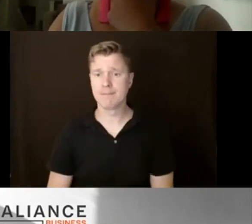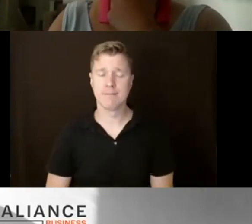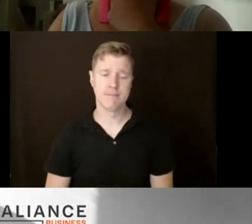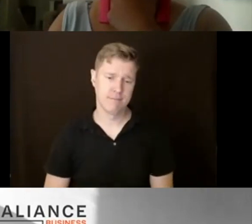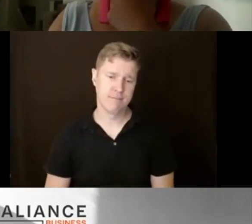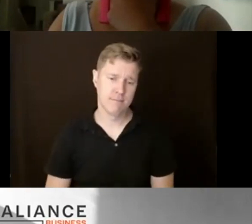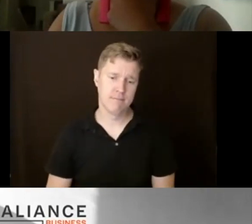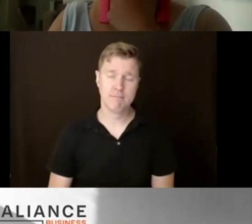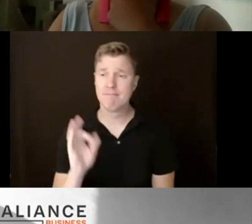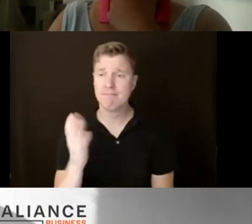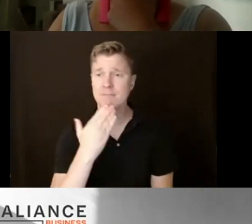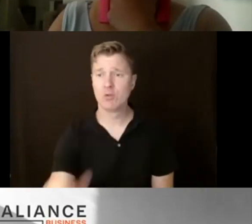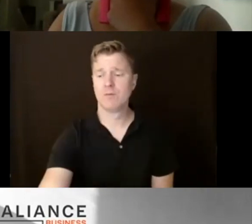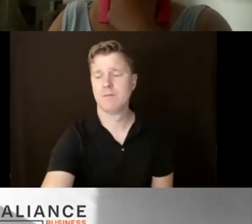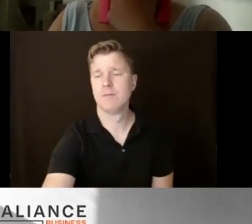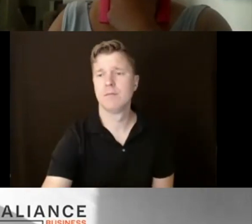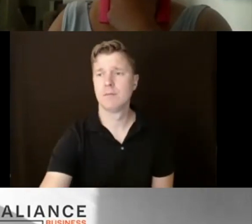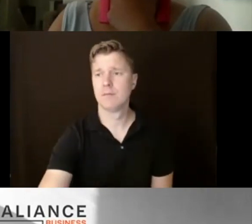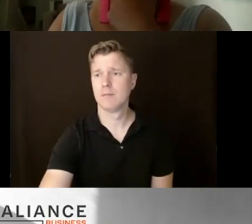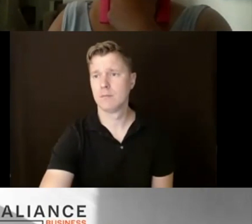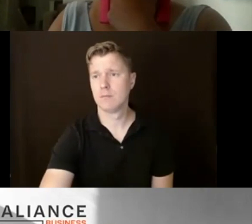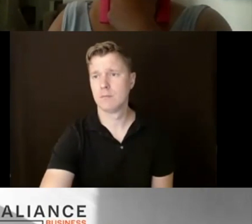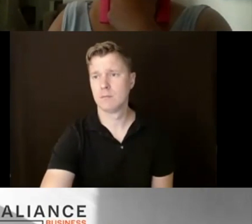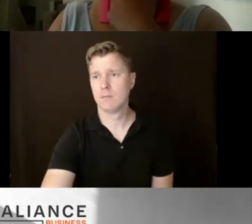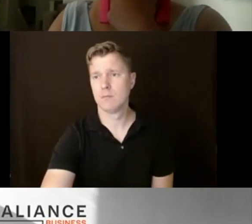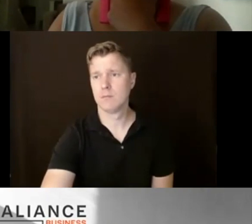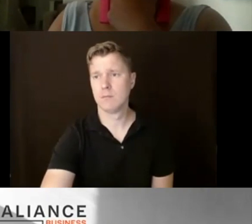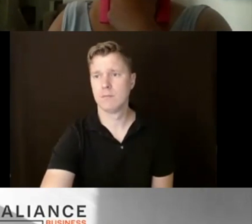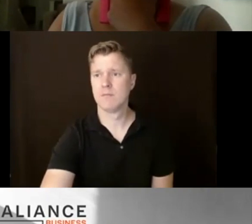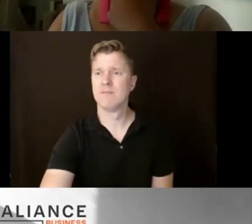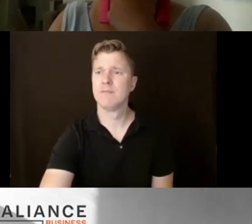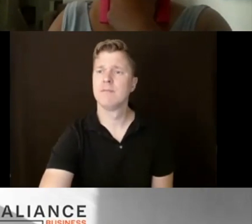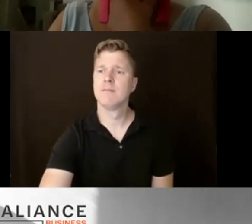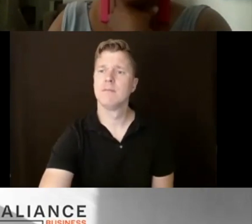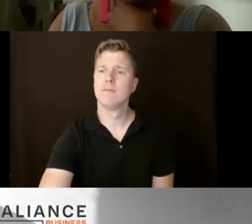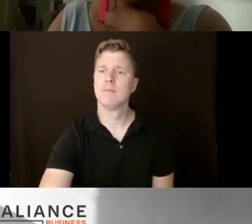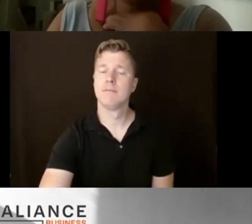Great, thank you. And if there's anyone else?